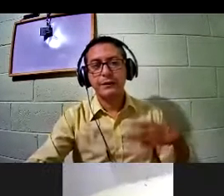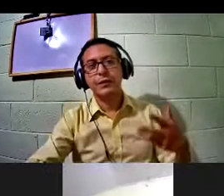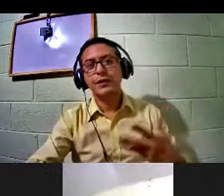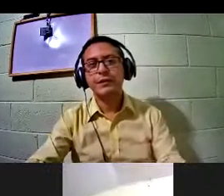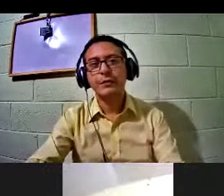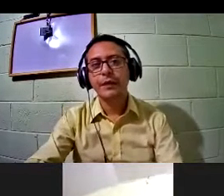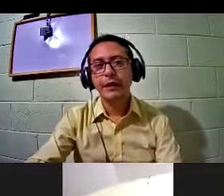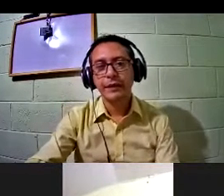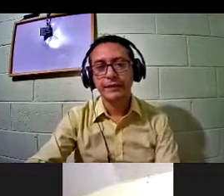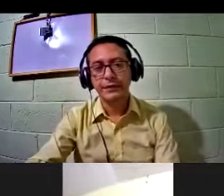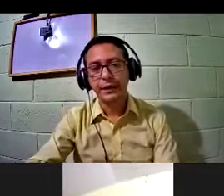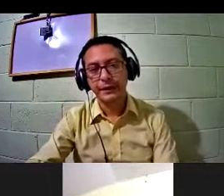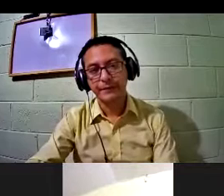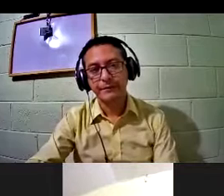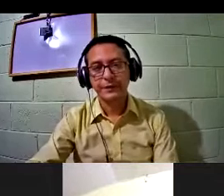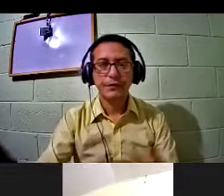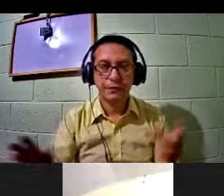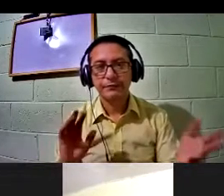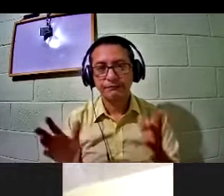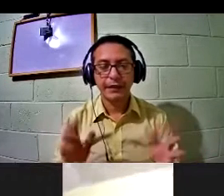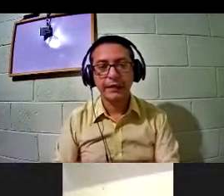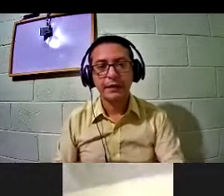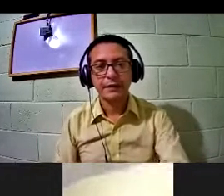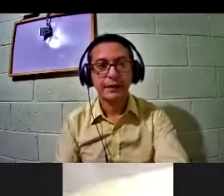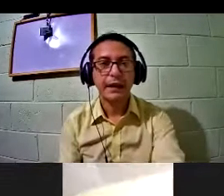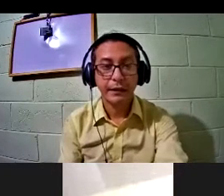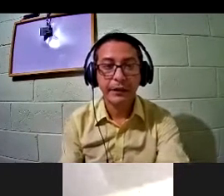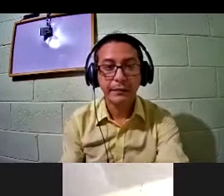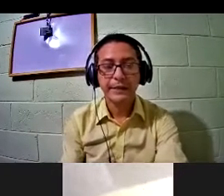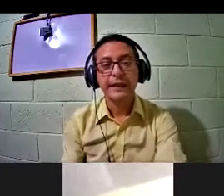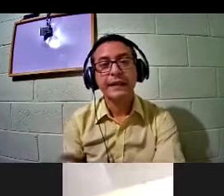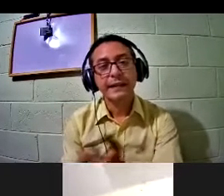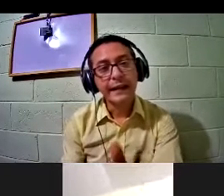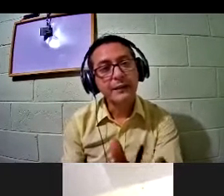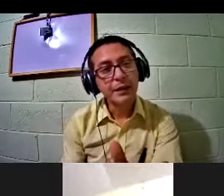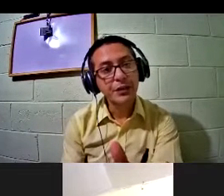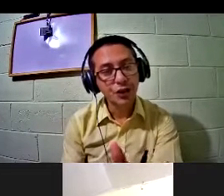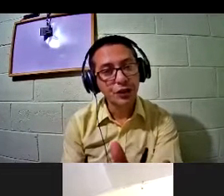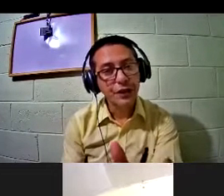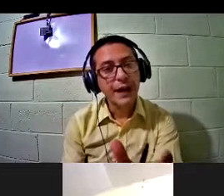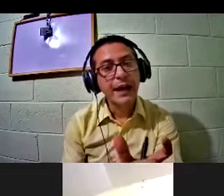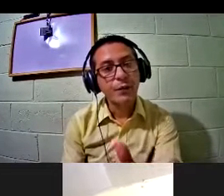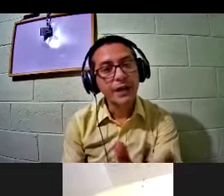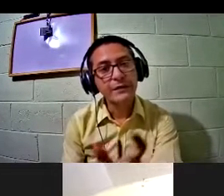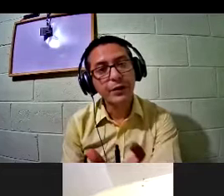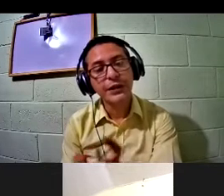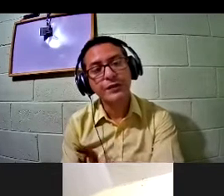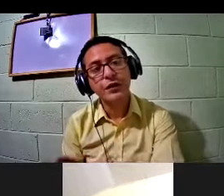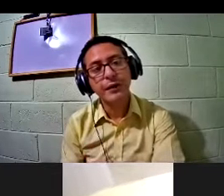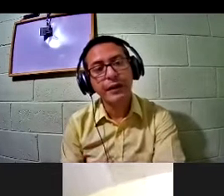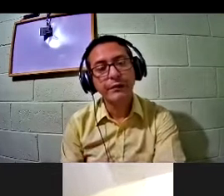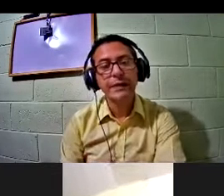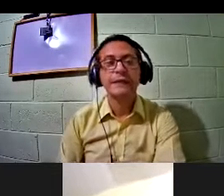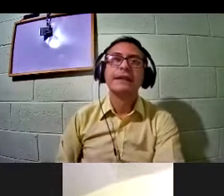I was running some errands today. So my day was a little bit busy. That expression, I was running